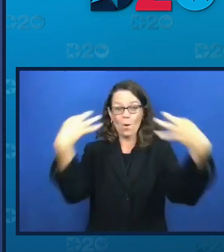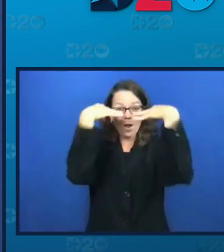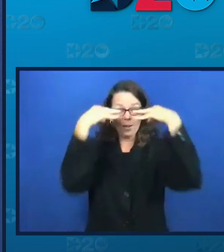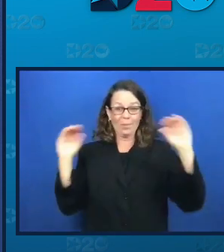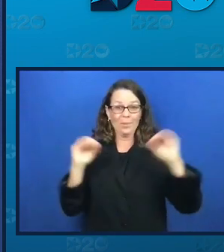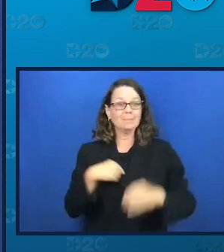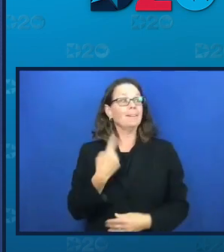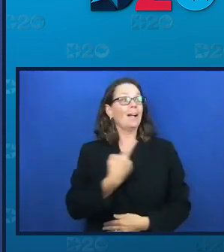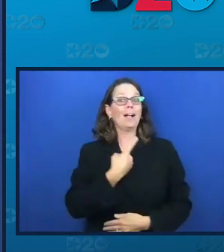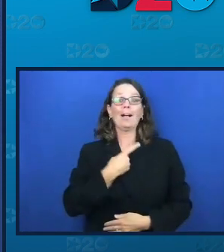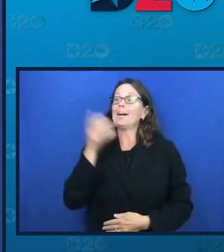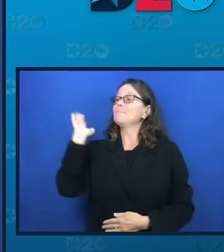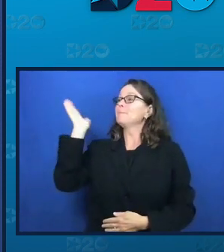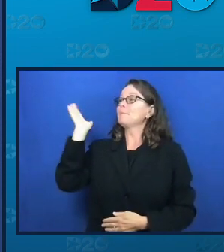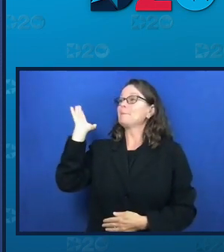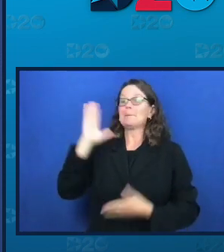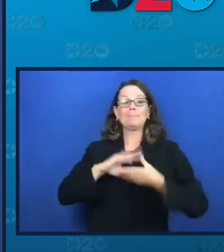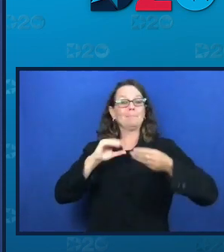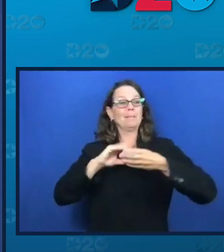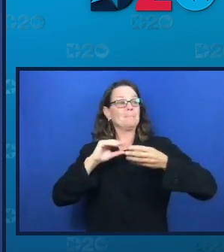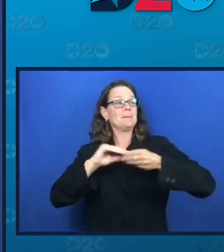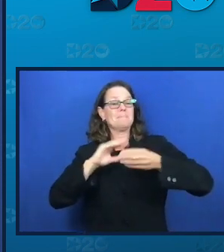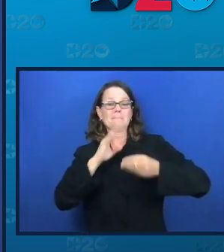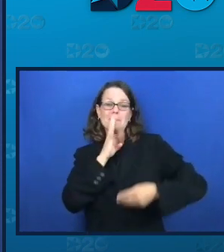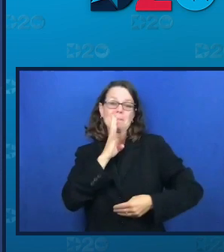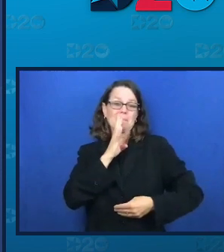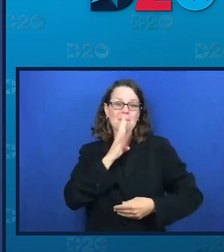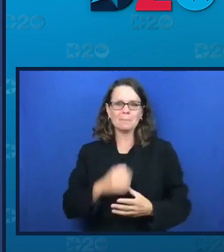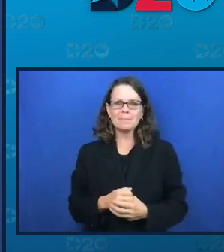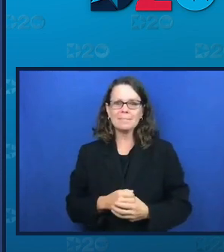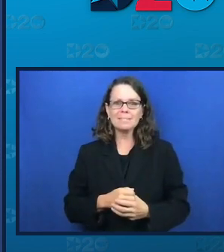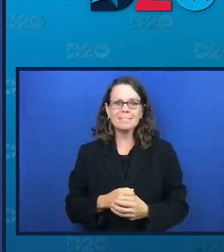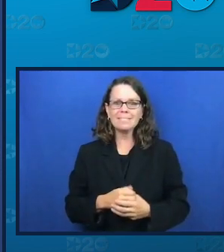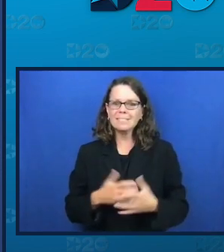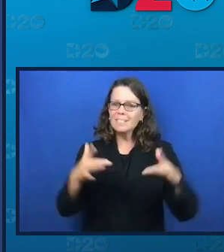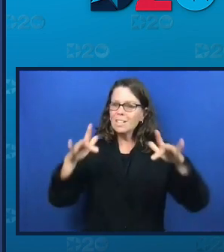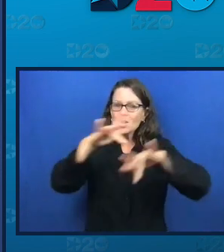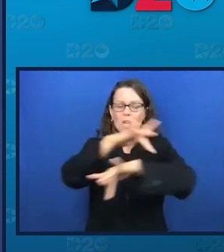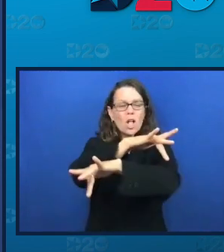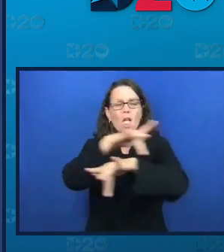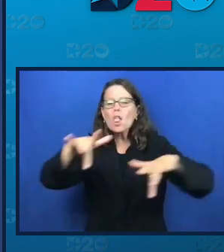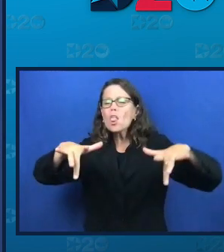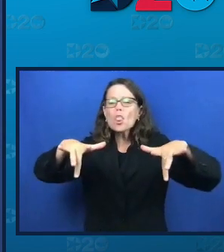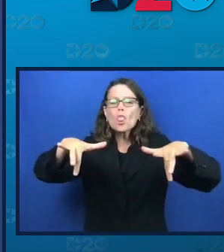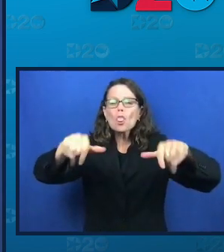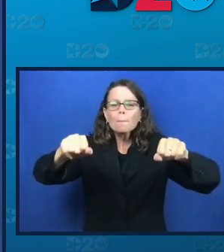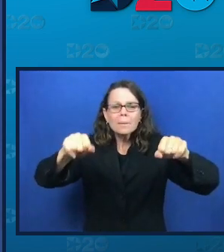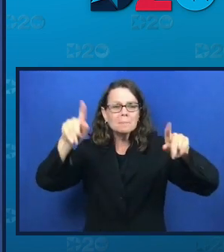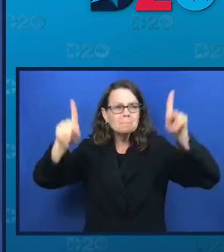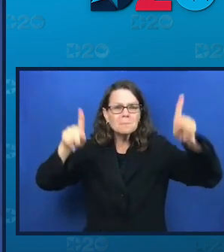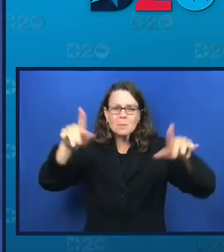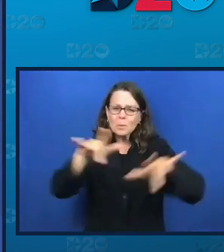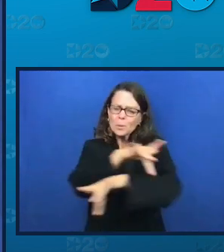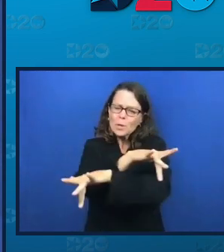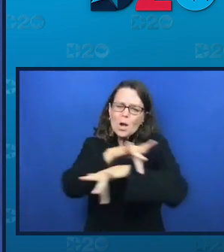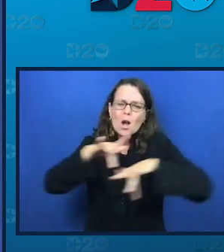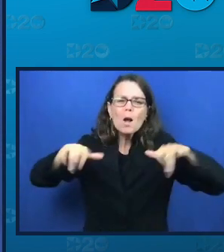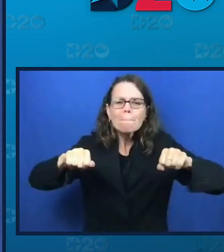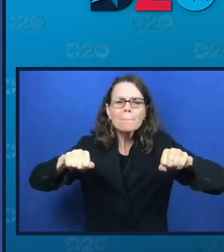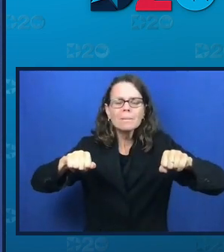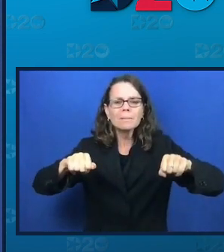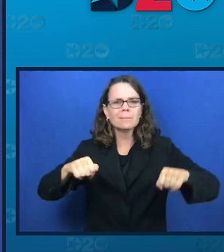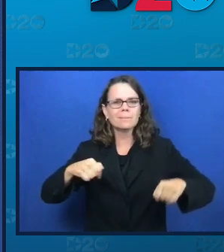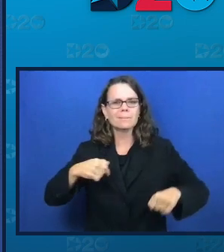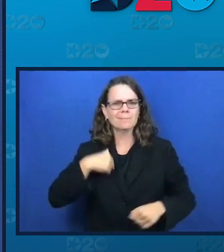much vigor to a completely empty chamber. And I walked out of there, and I thought, I wonder if my mom was even watching this on